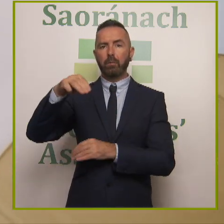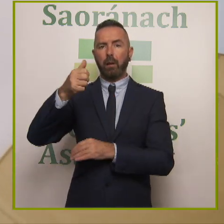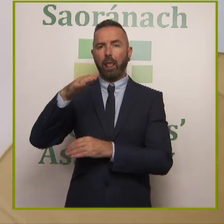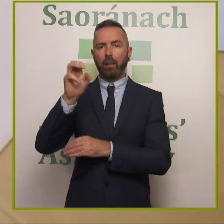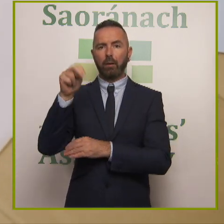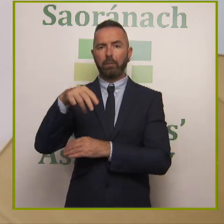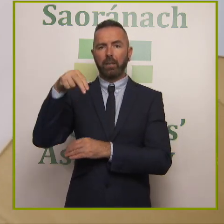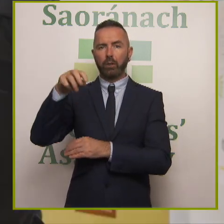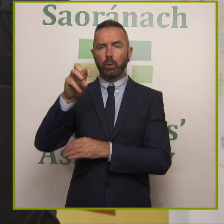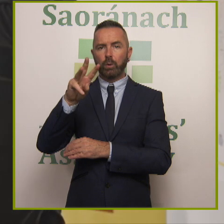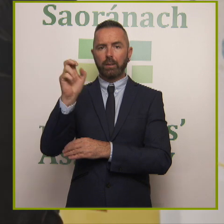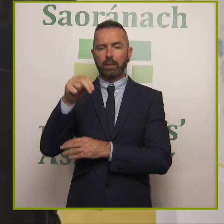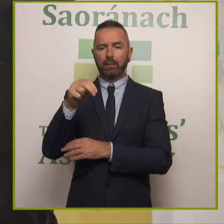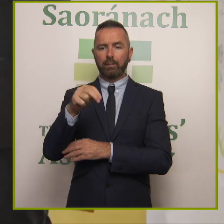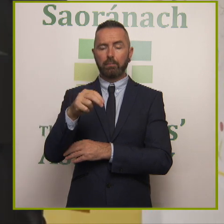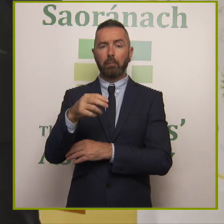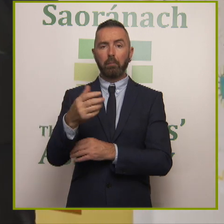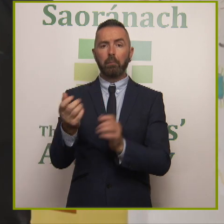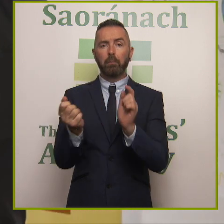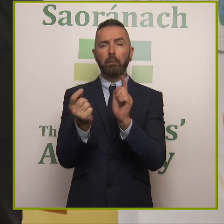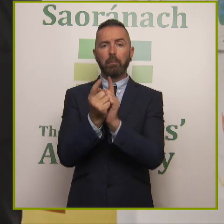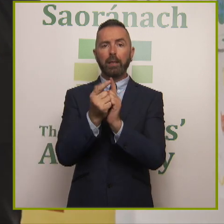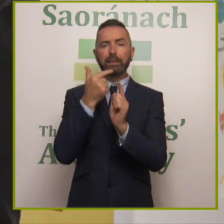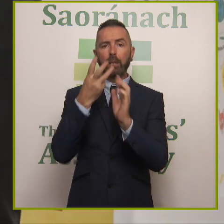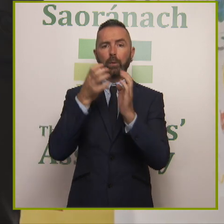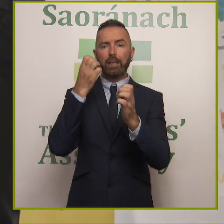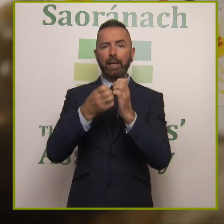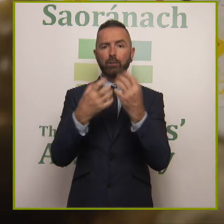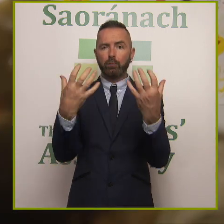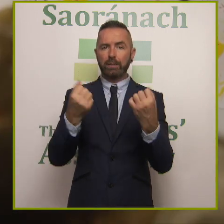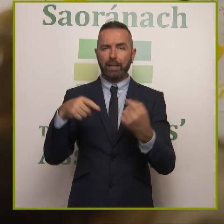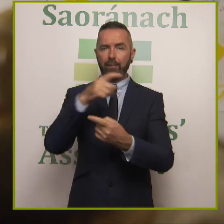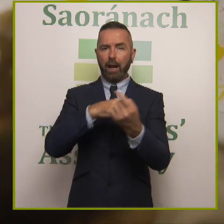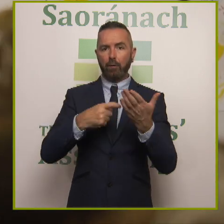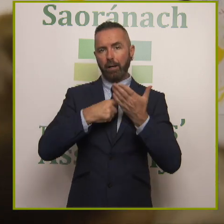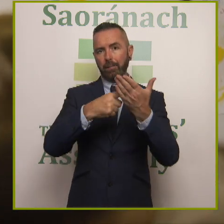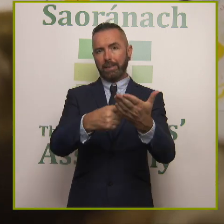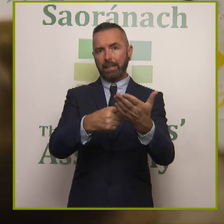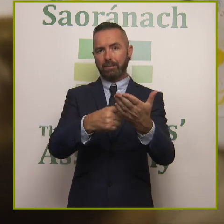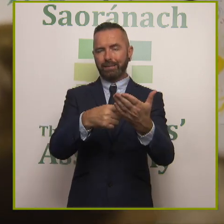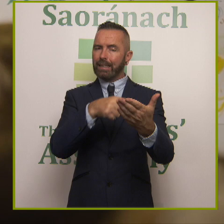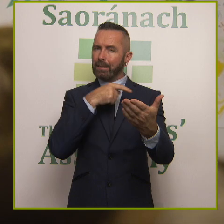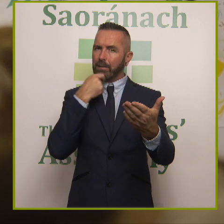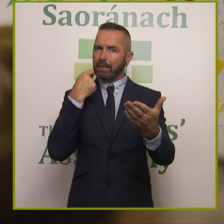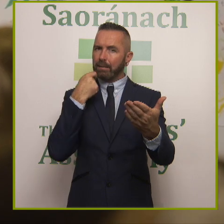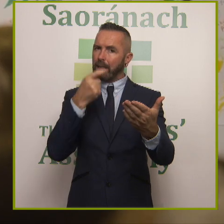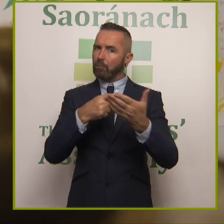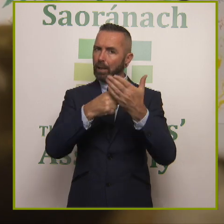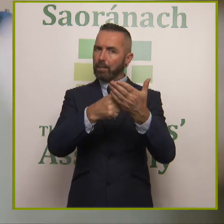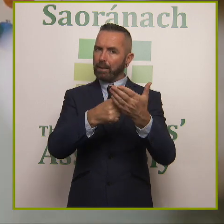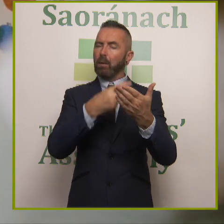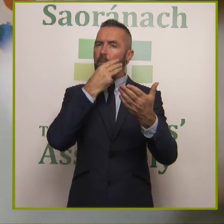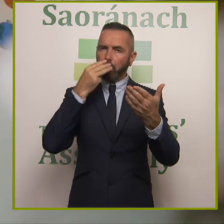of our second weekend to receive our calls to action. He promised that our recommendations will inform Ireland's policies